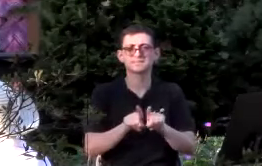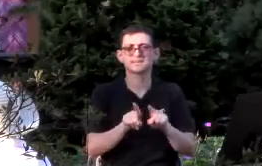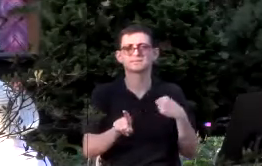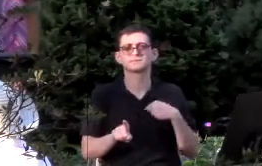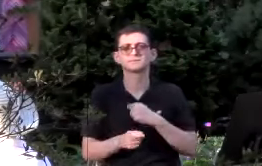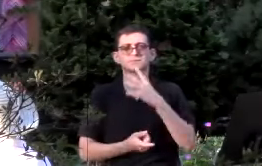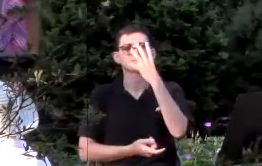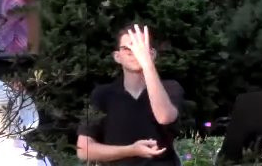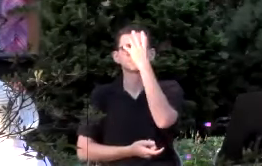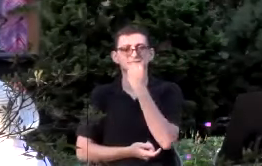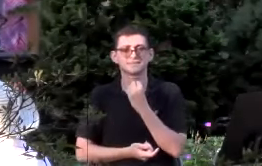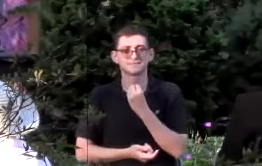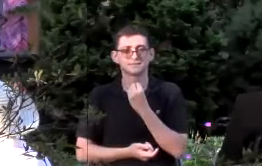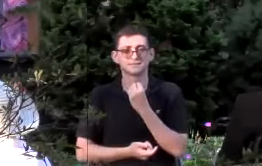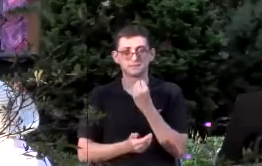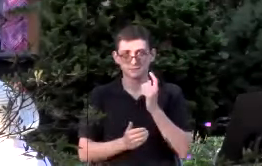Hamideinu